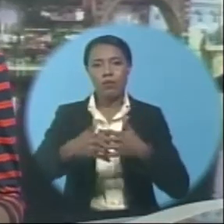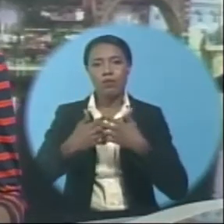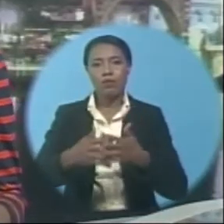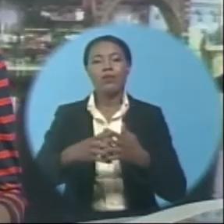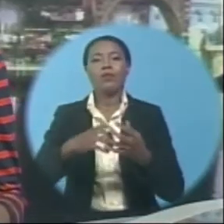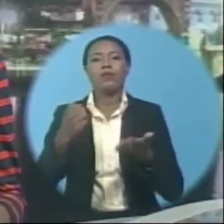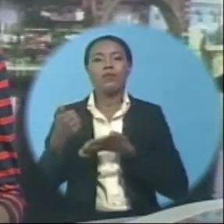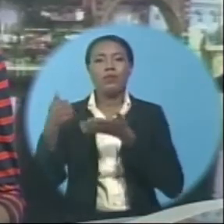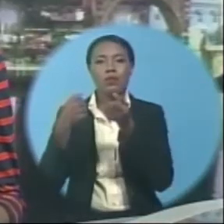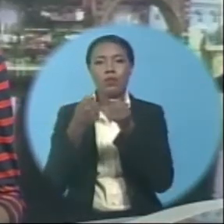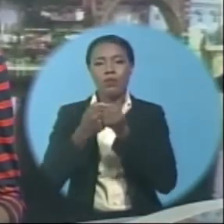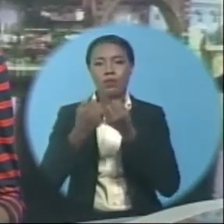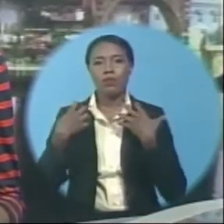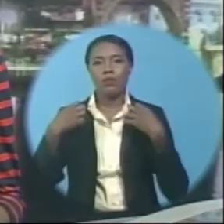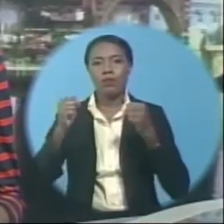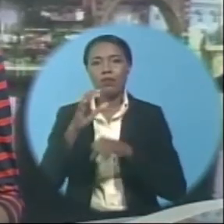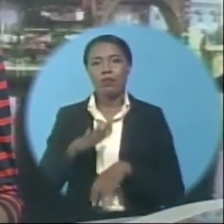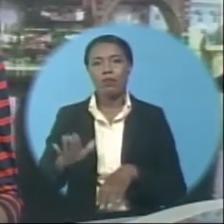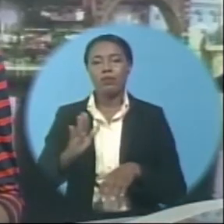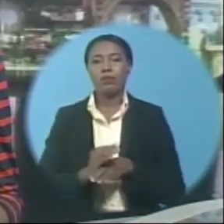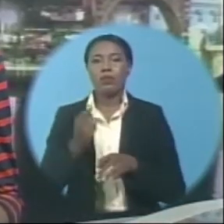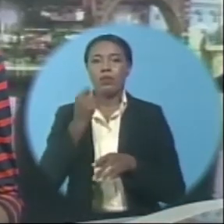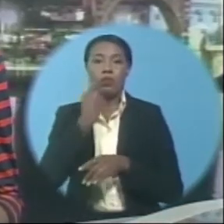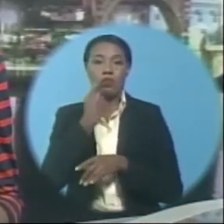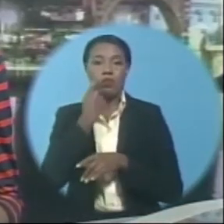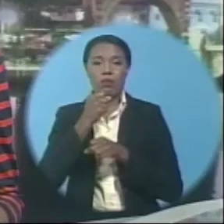sector, and last year alone it pledged